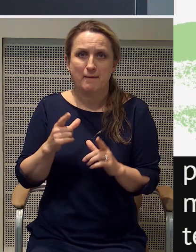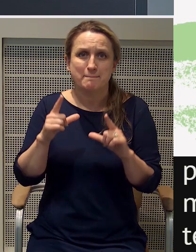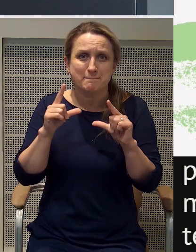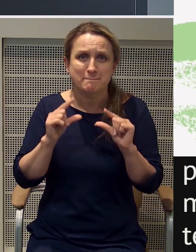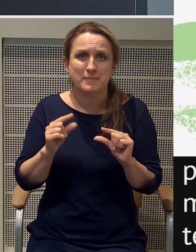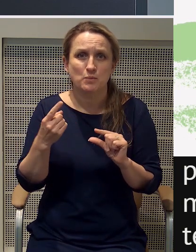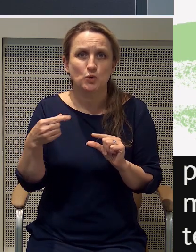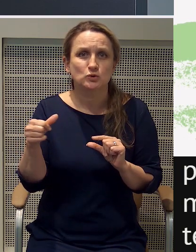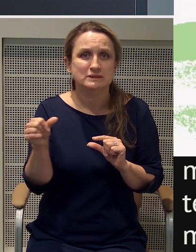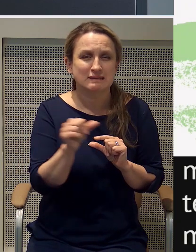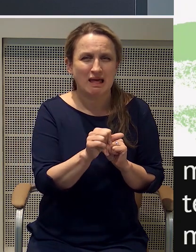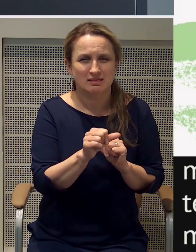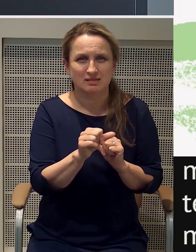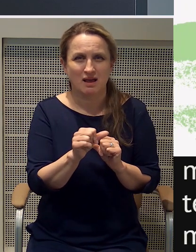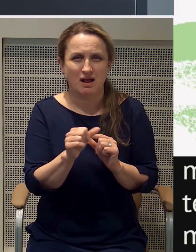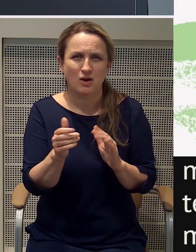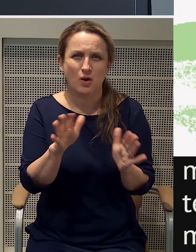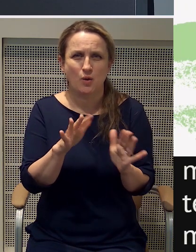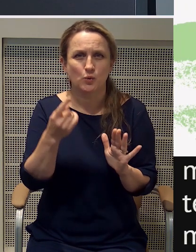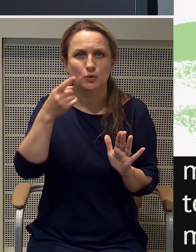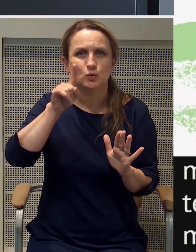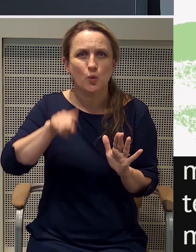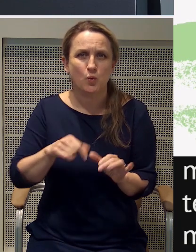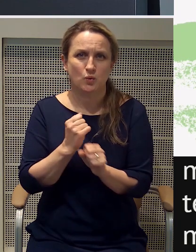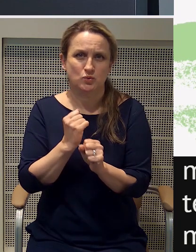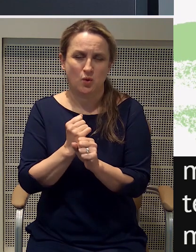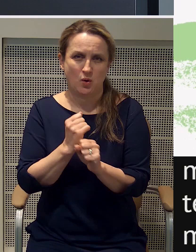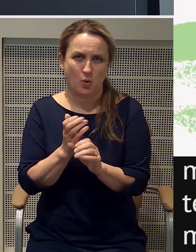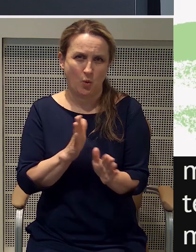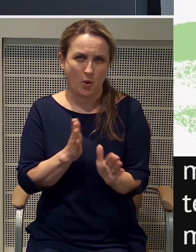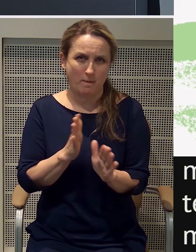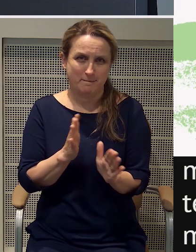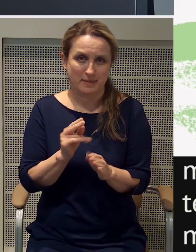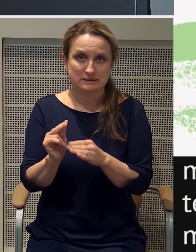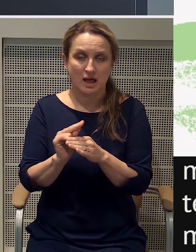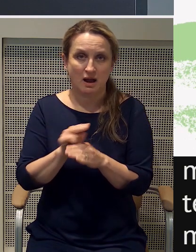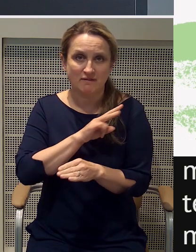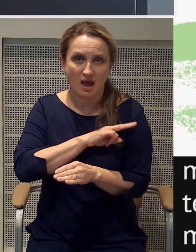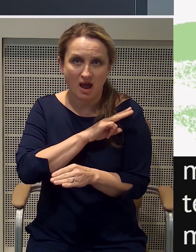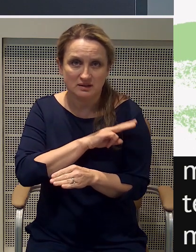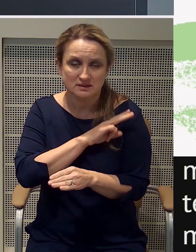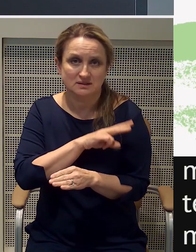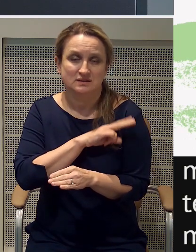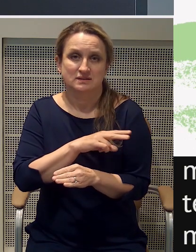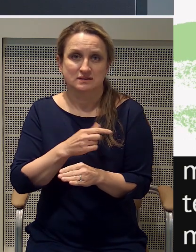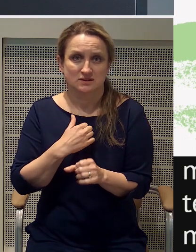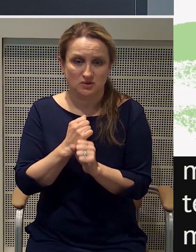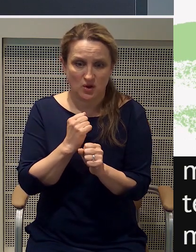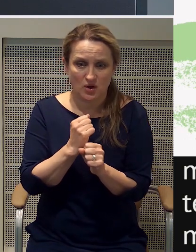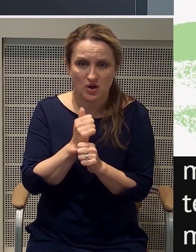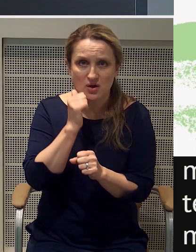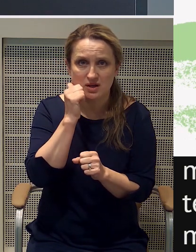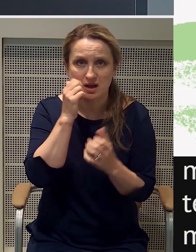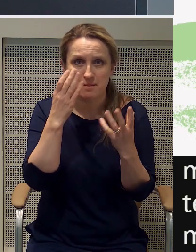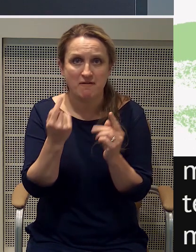and I consider that at least 1 week or even 1 month